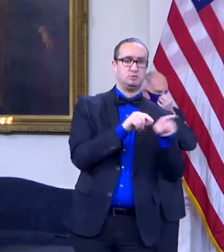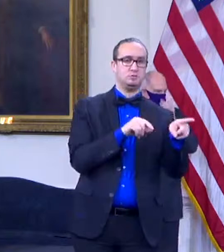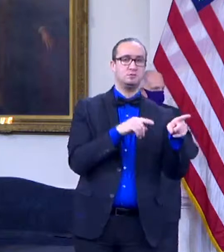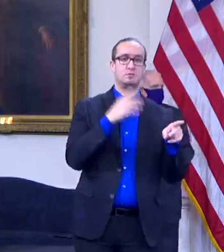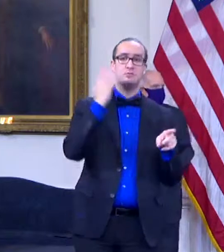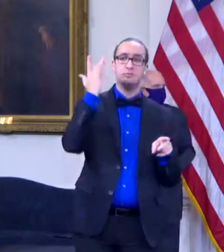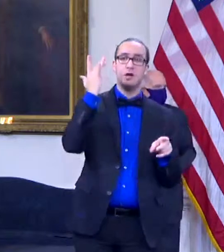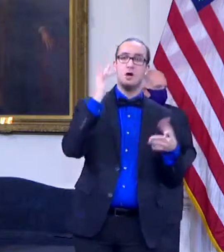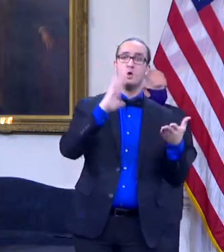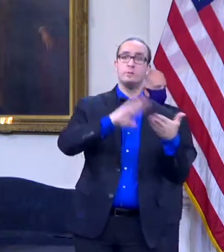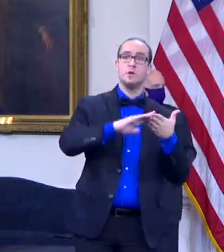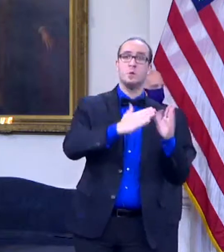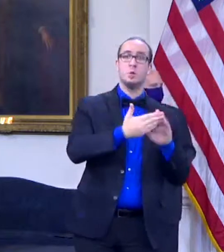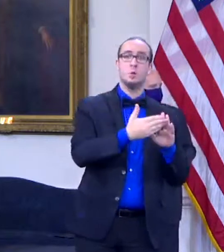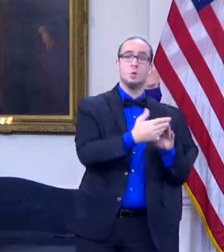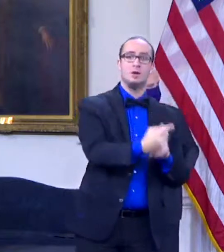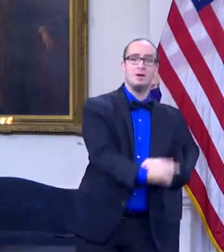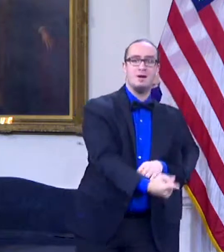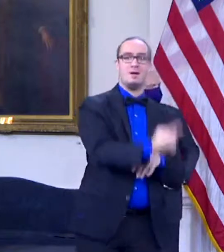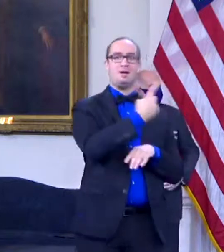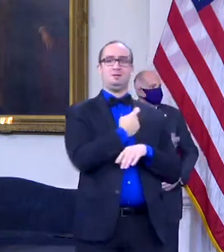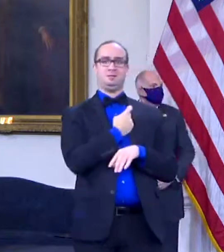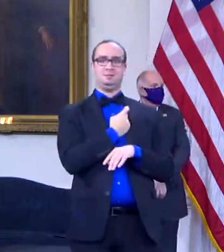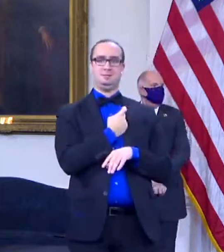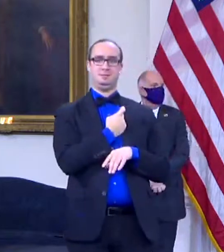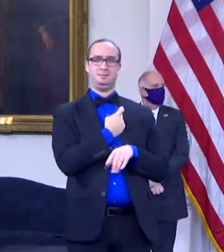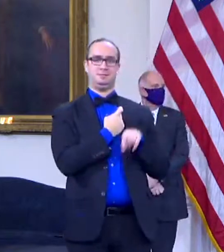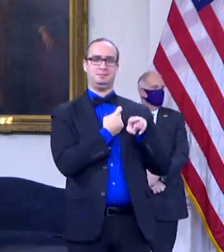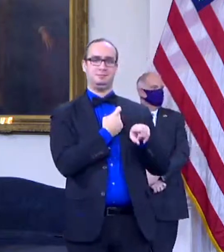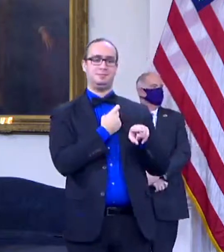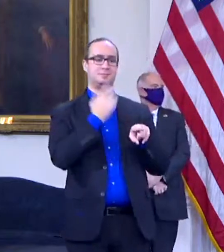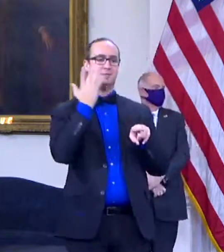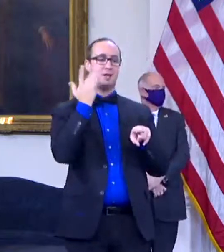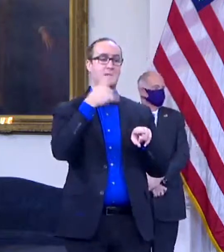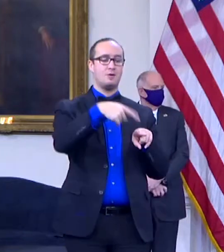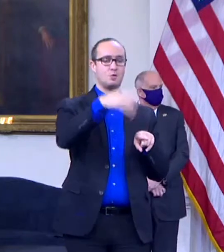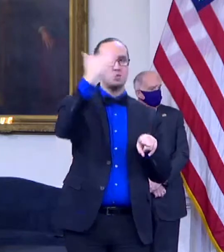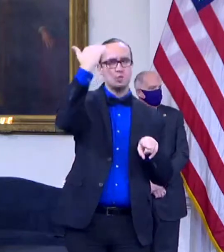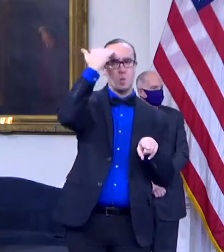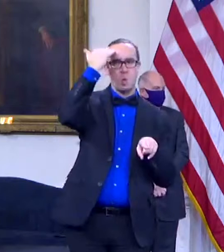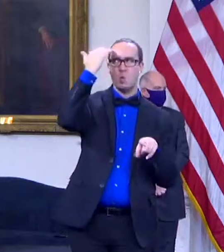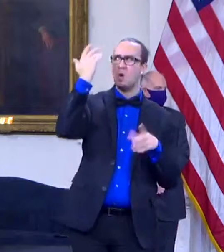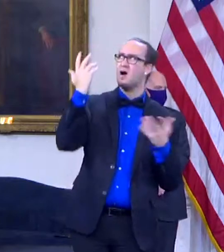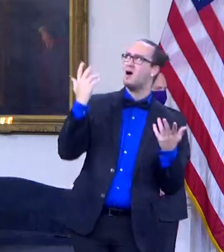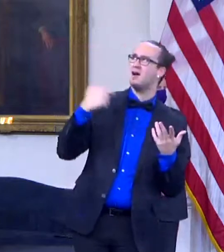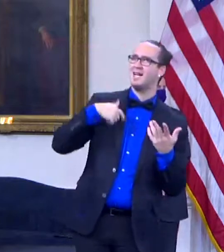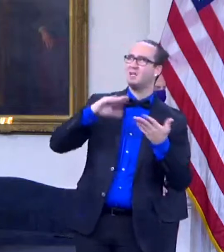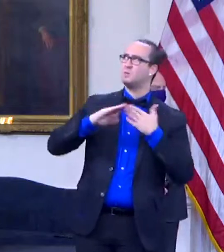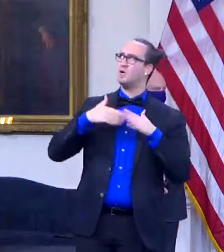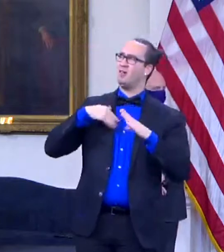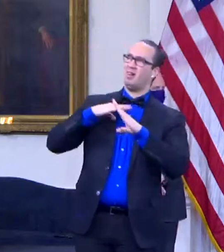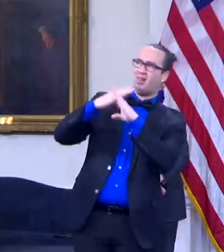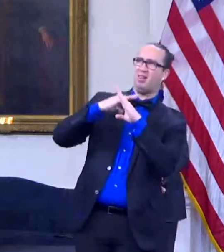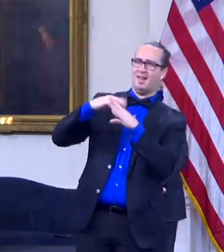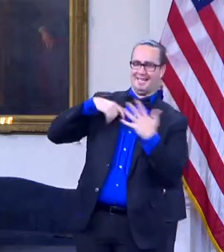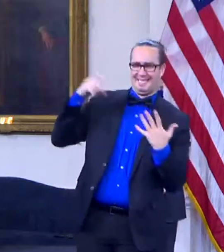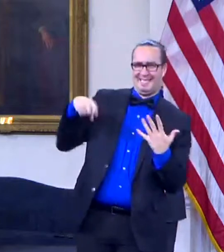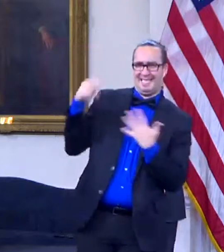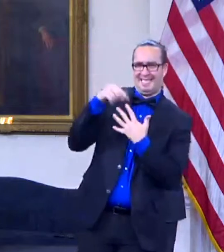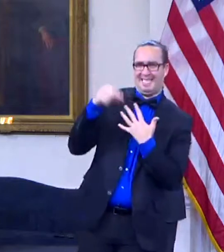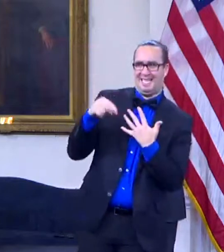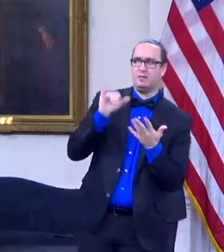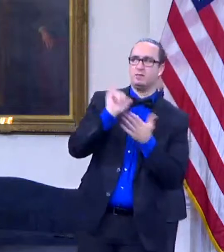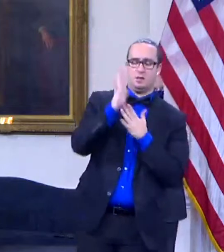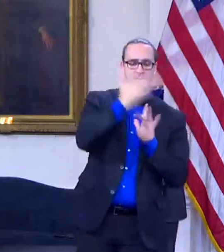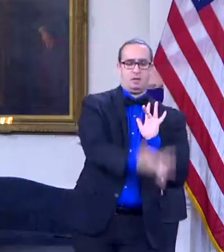why we're heavily involved in going to the community. But to your point, of course, the data that I laid out, and that will drive